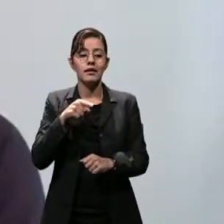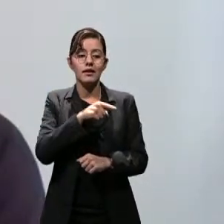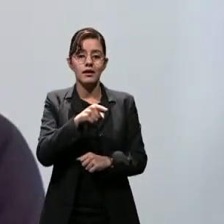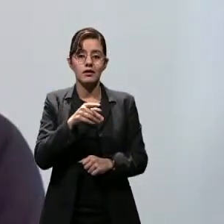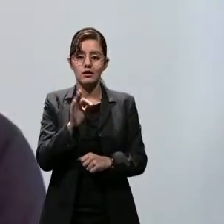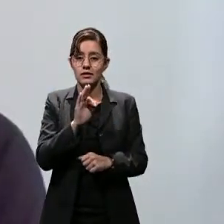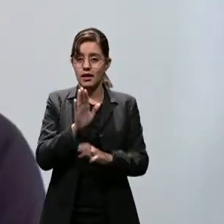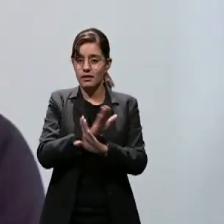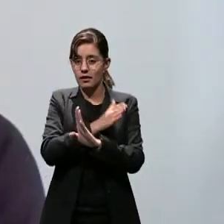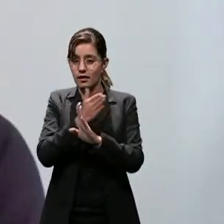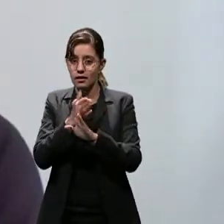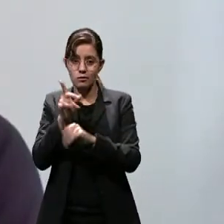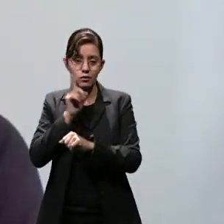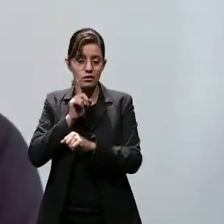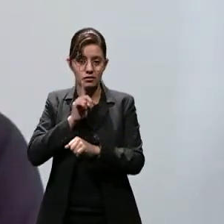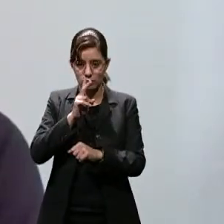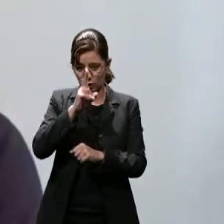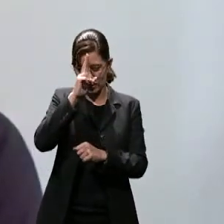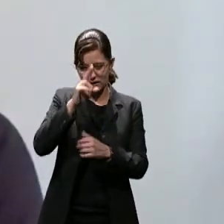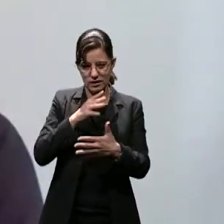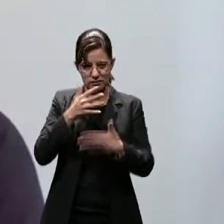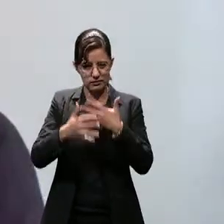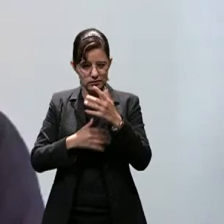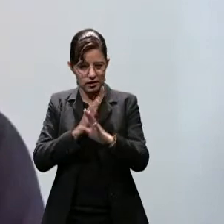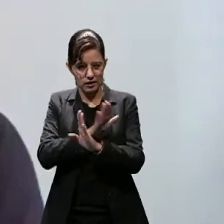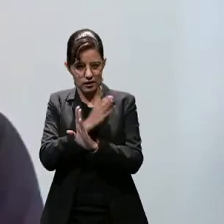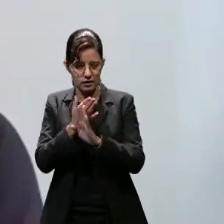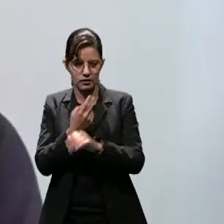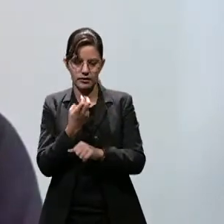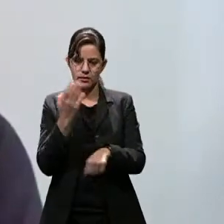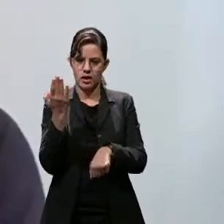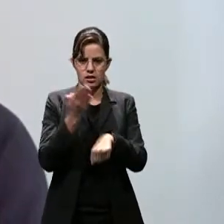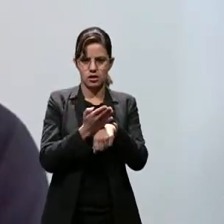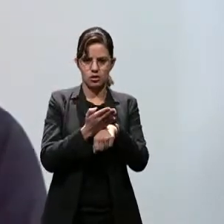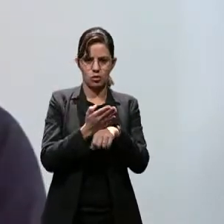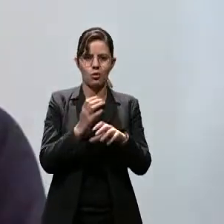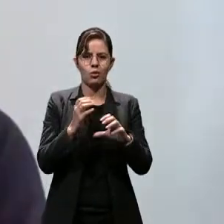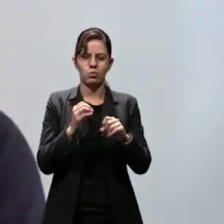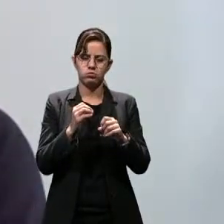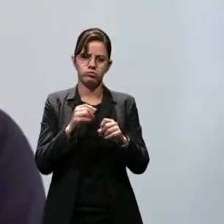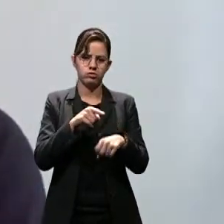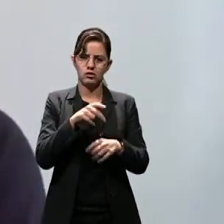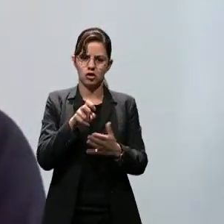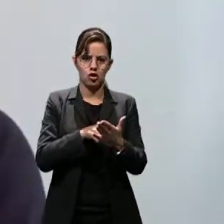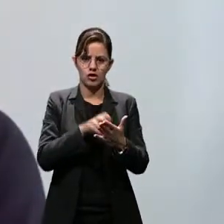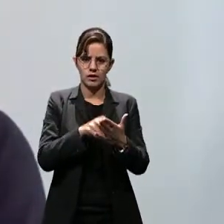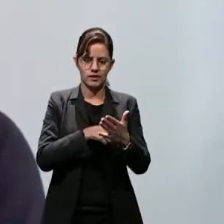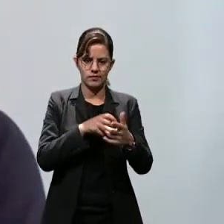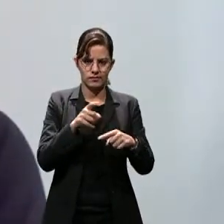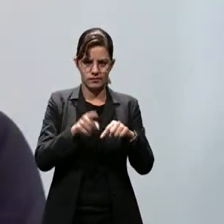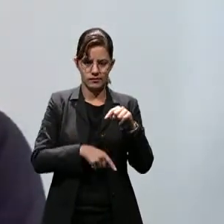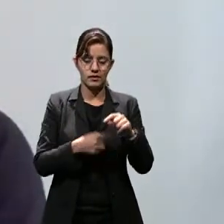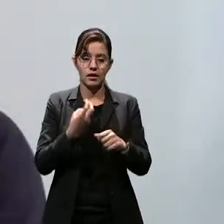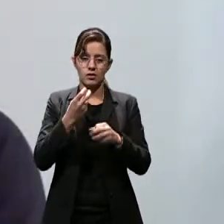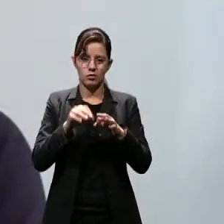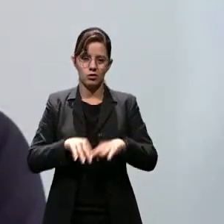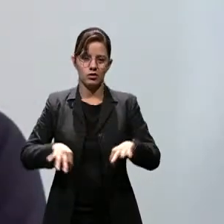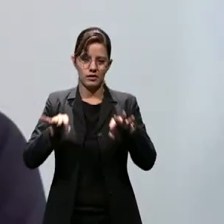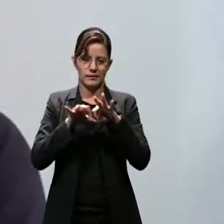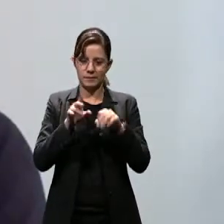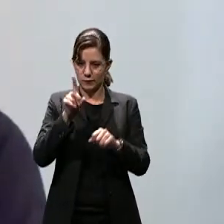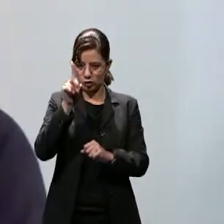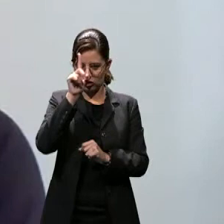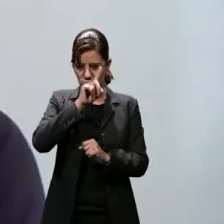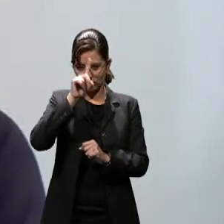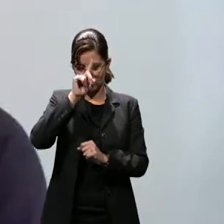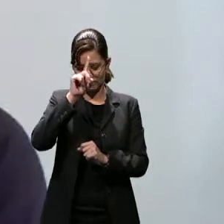measures to sanction and eradicate gender-based violence. And I think it's very interesting and of concern that in this